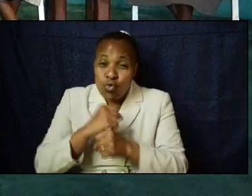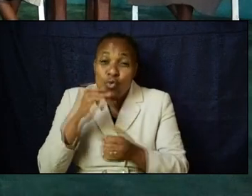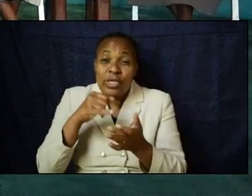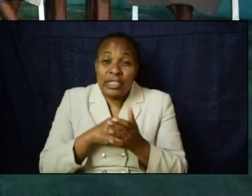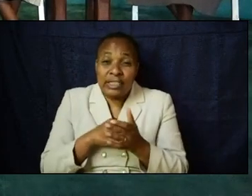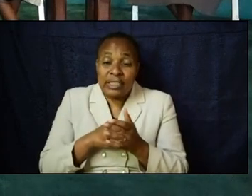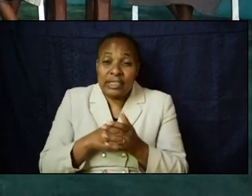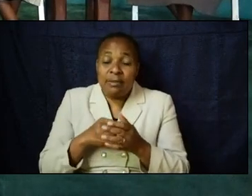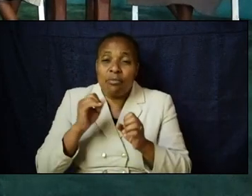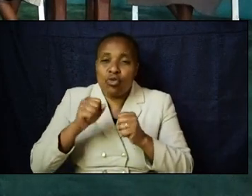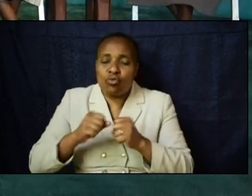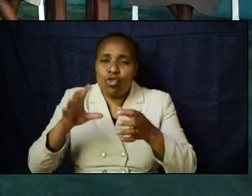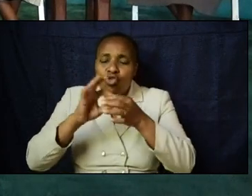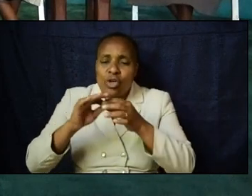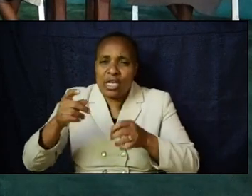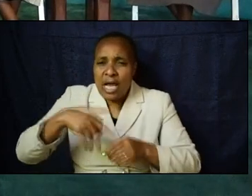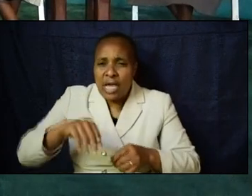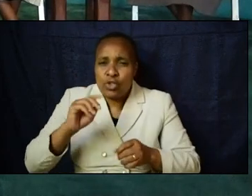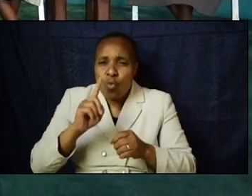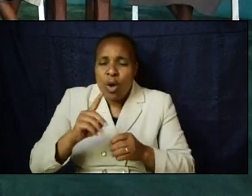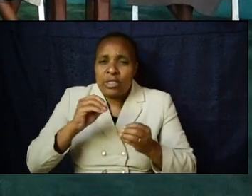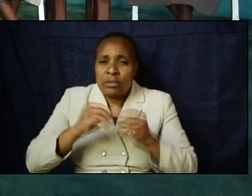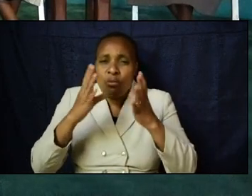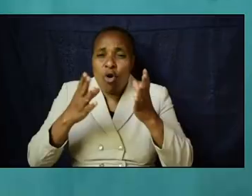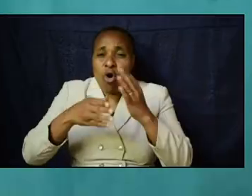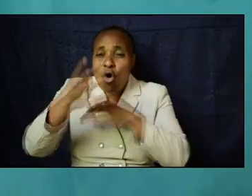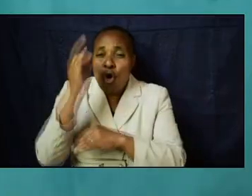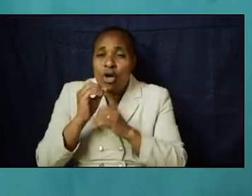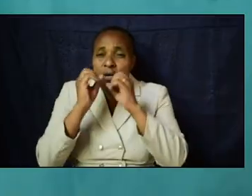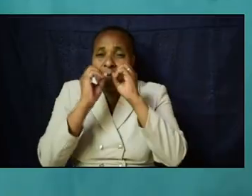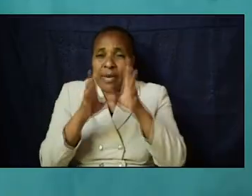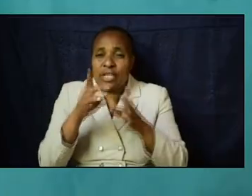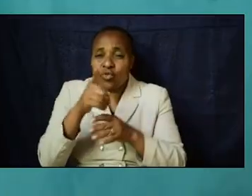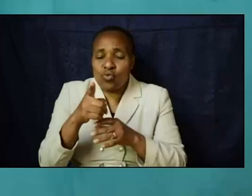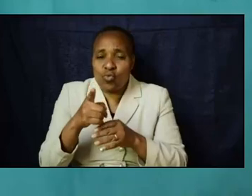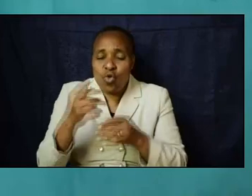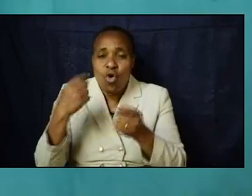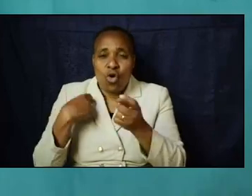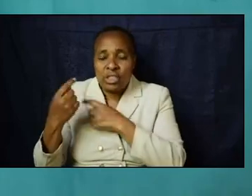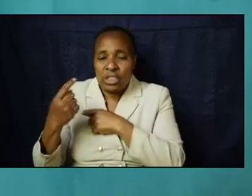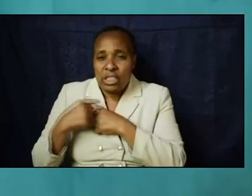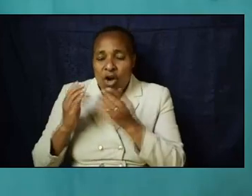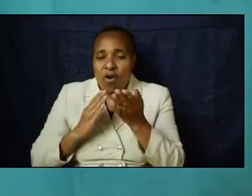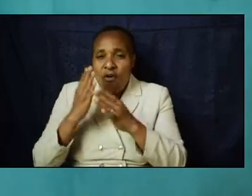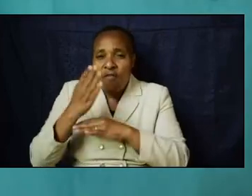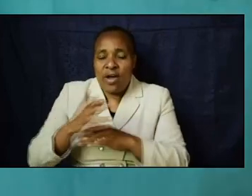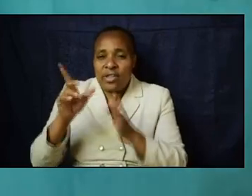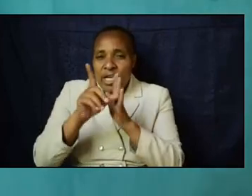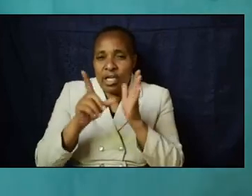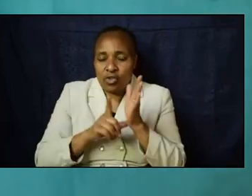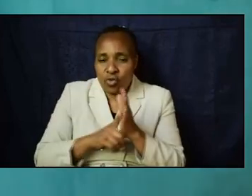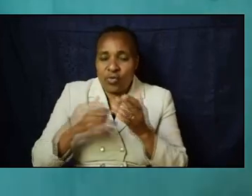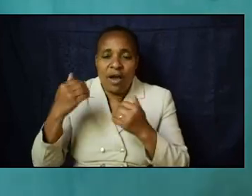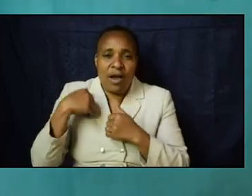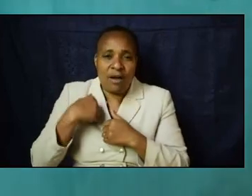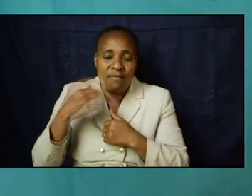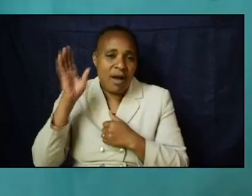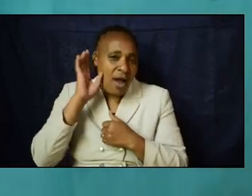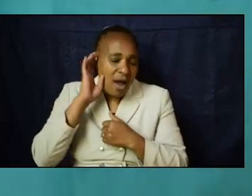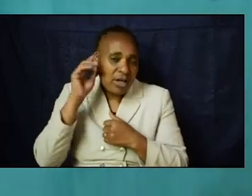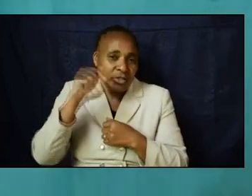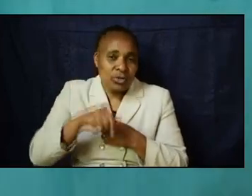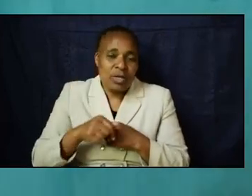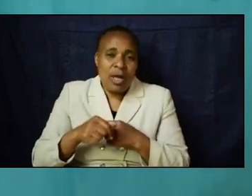tuned, join us once more, and may God bless you as you consider and ponder over the lessons we've had today. Happy